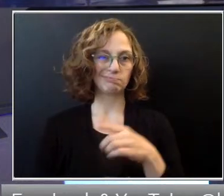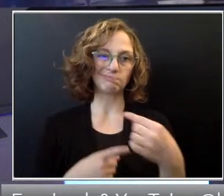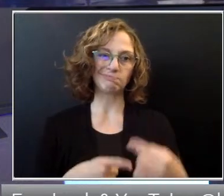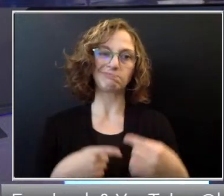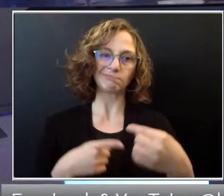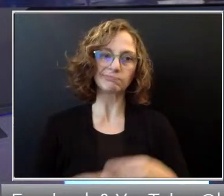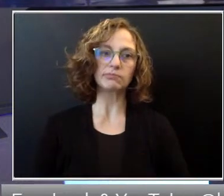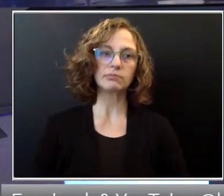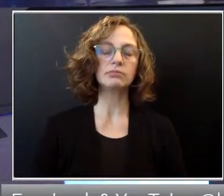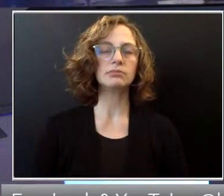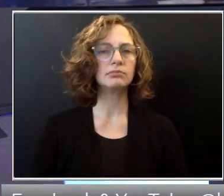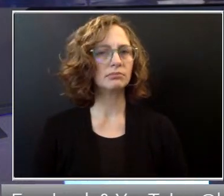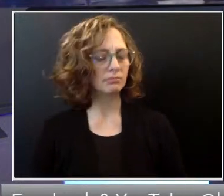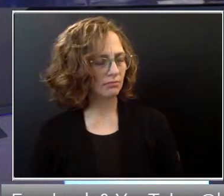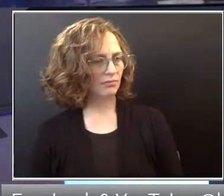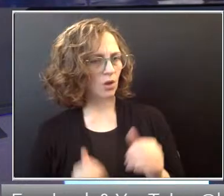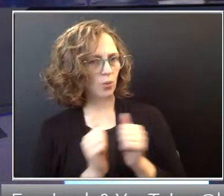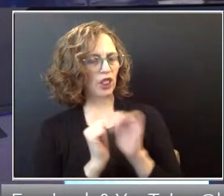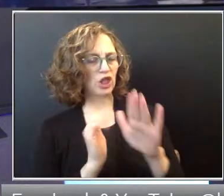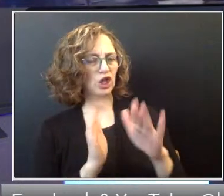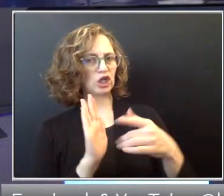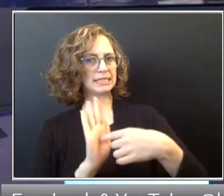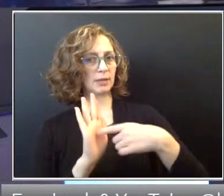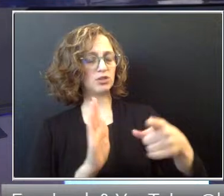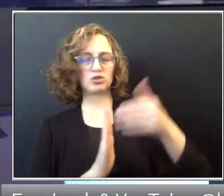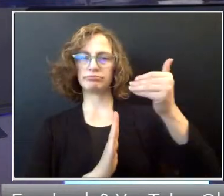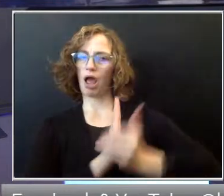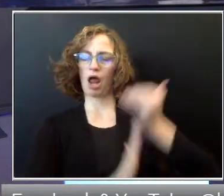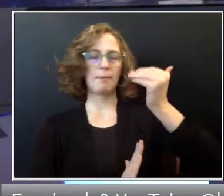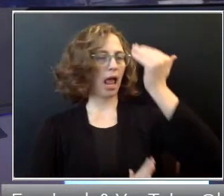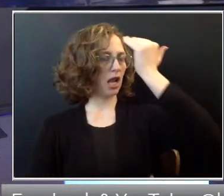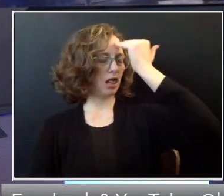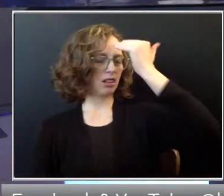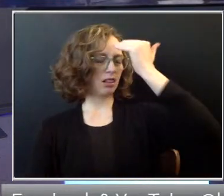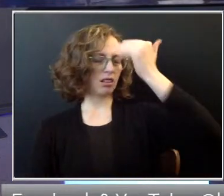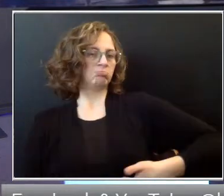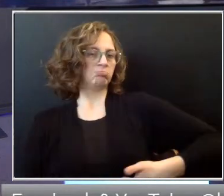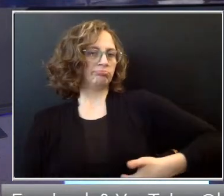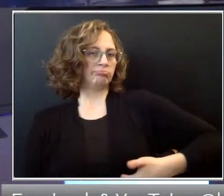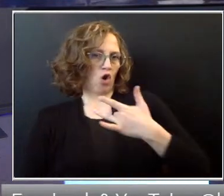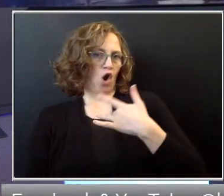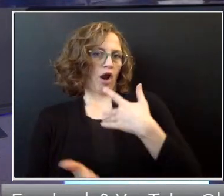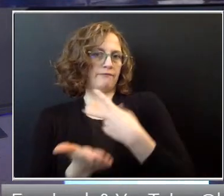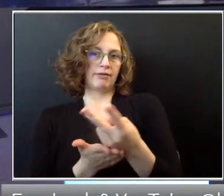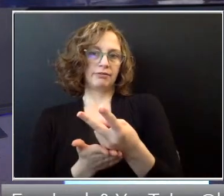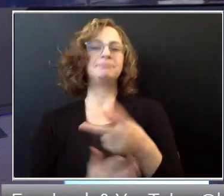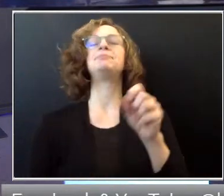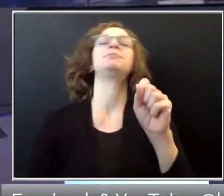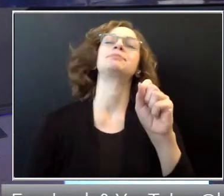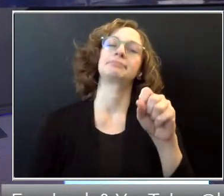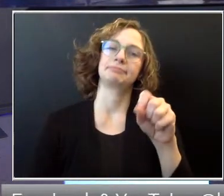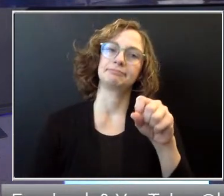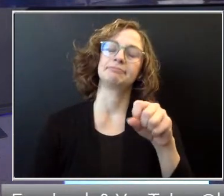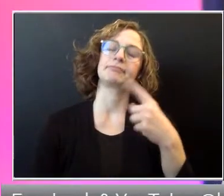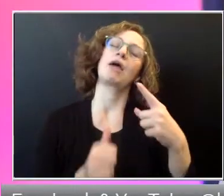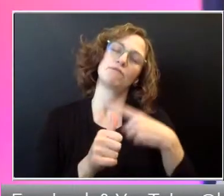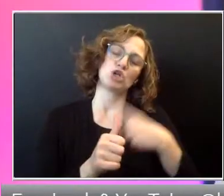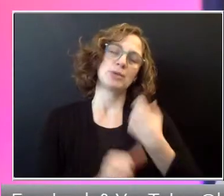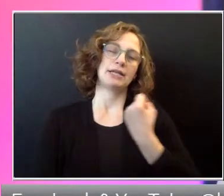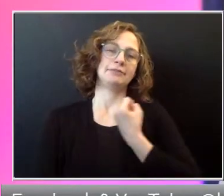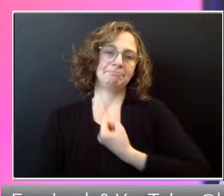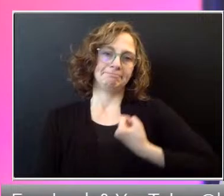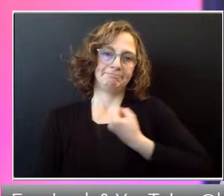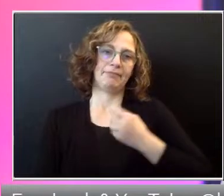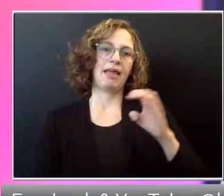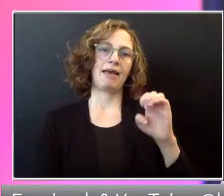did you automatically know she's in heart failure? Yes, I did. I could tell. Well, first of all, we got the echocardiogram, which showed her